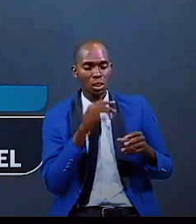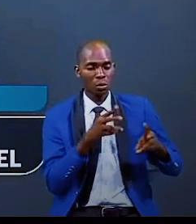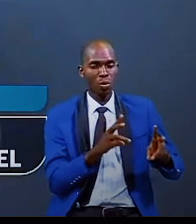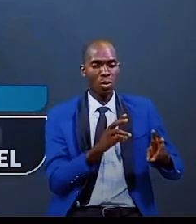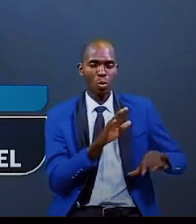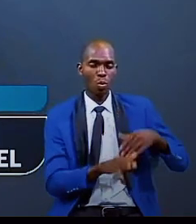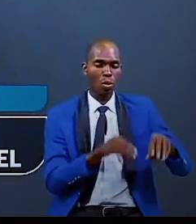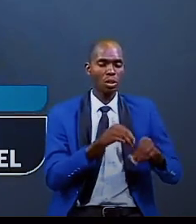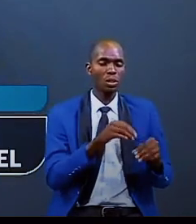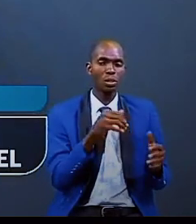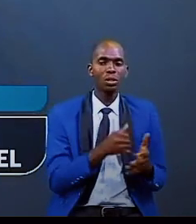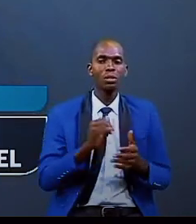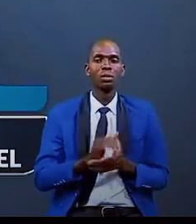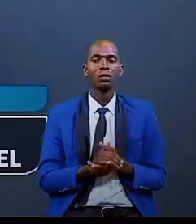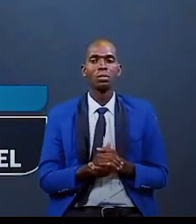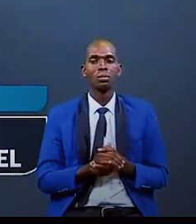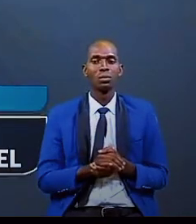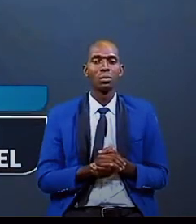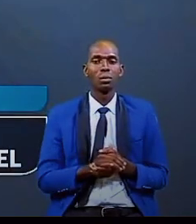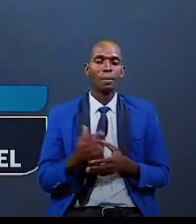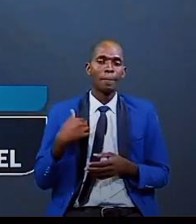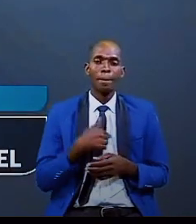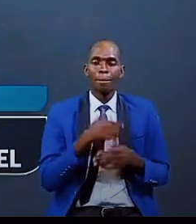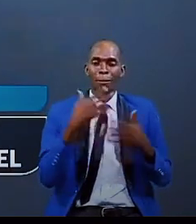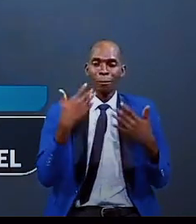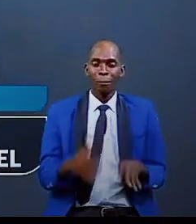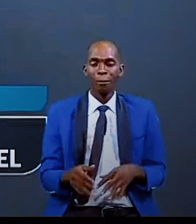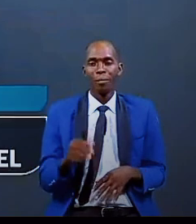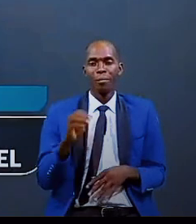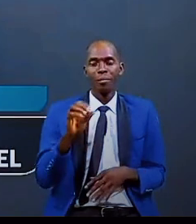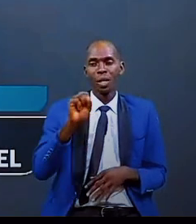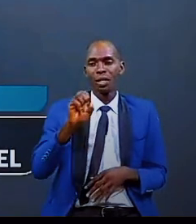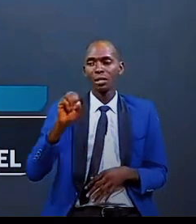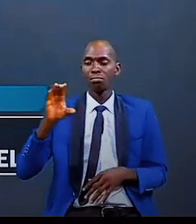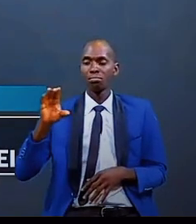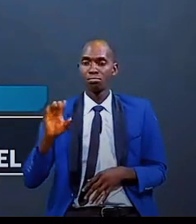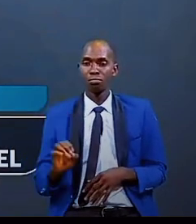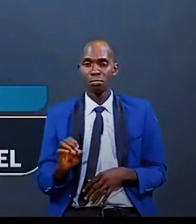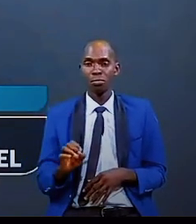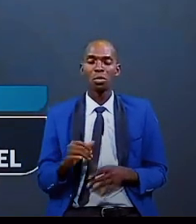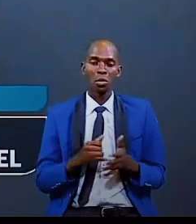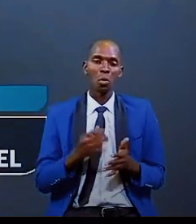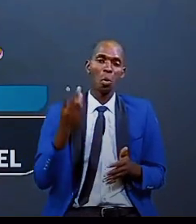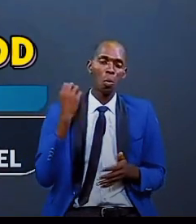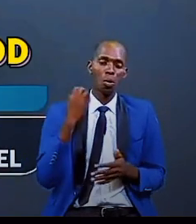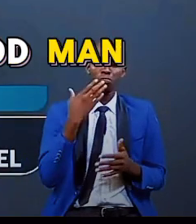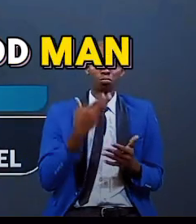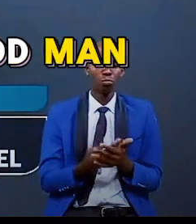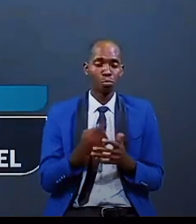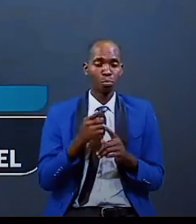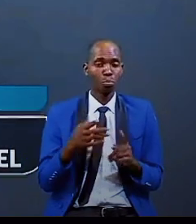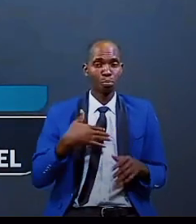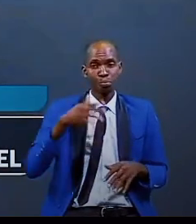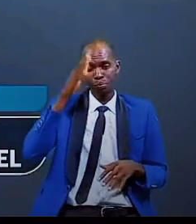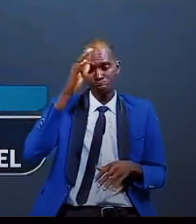when I finished, you know, school certificate, it was good. But my father called me a good man,